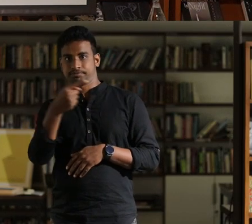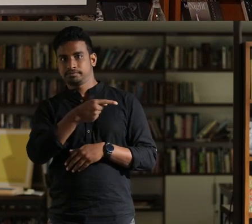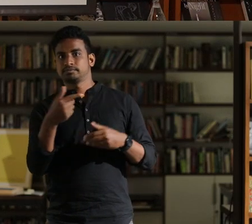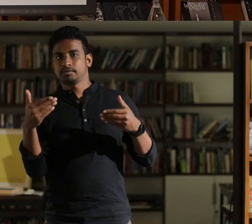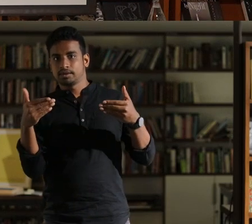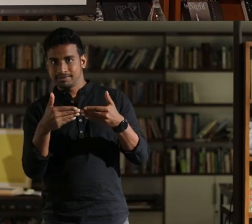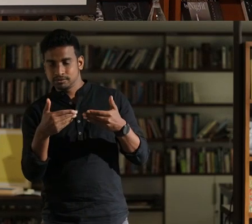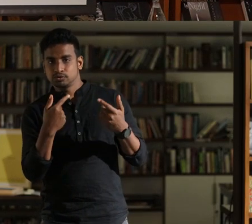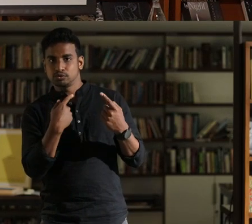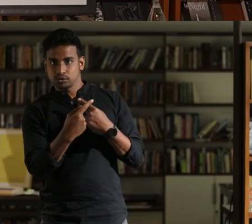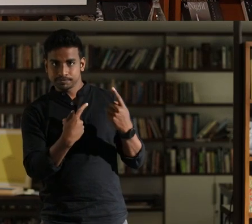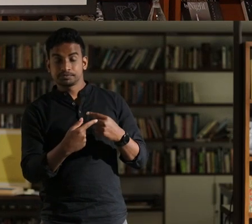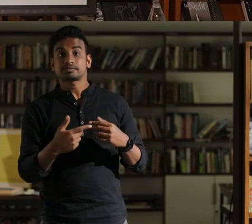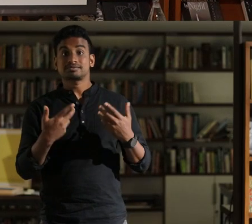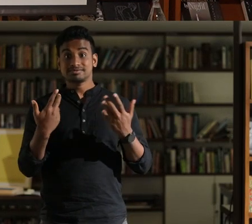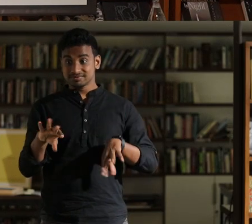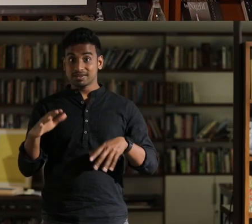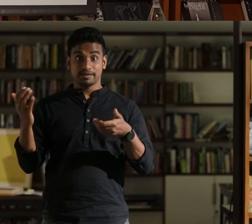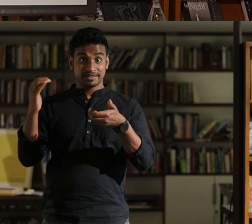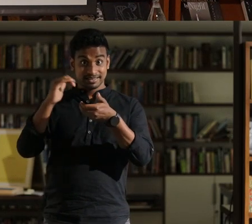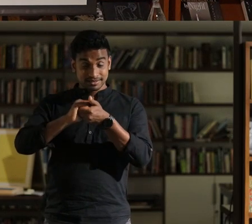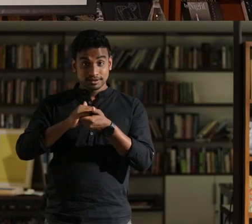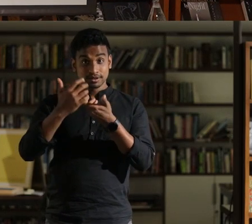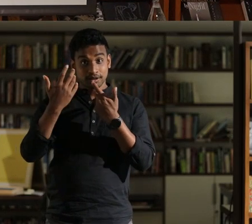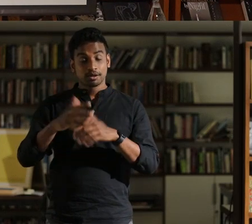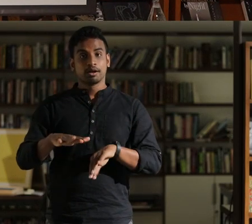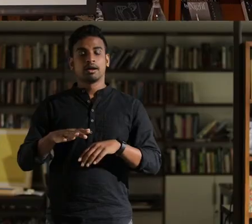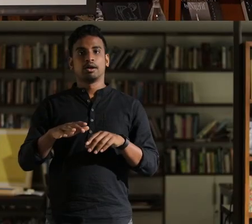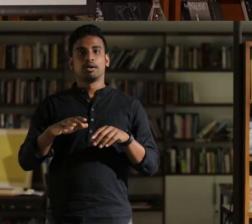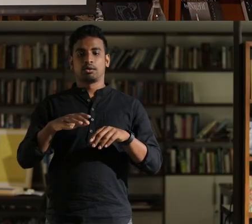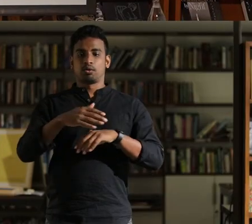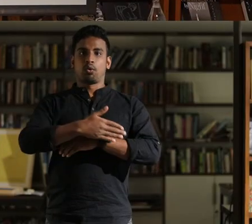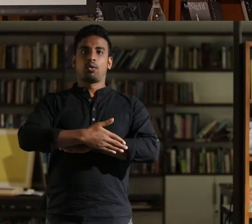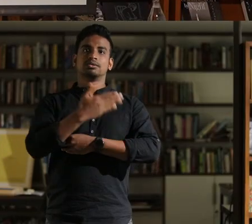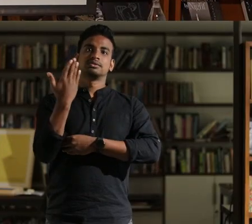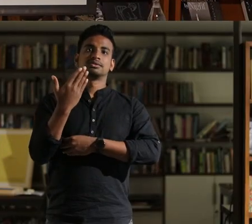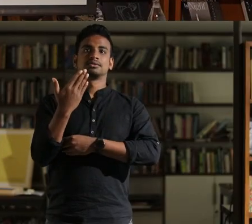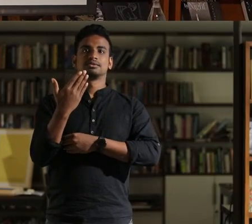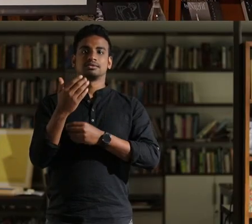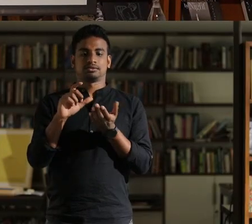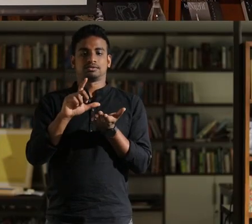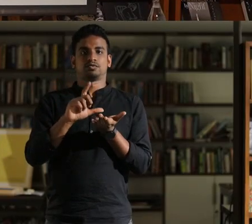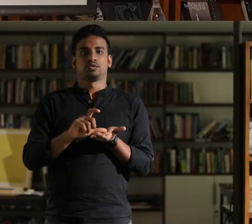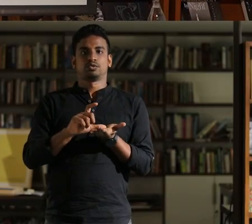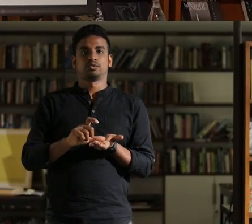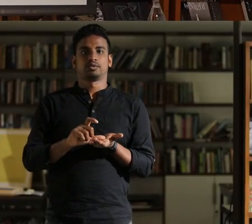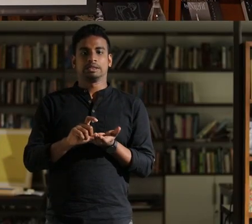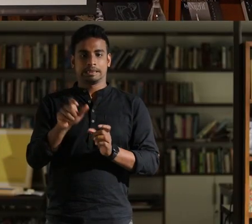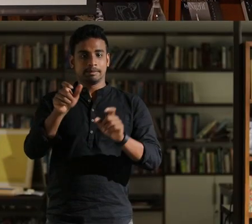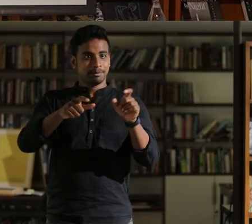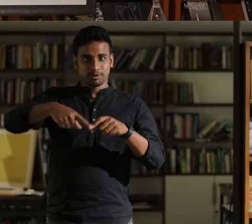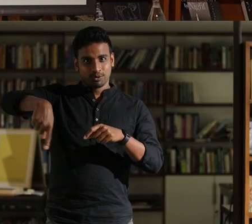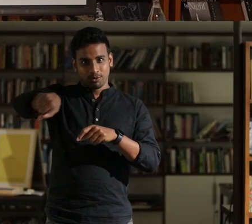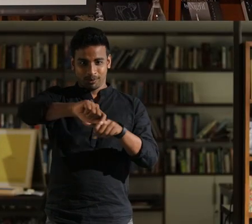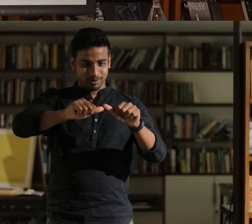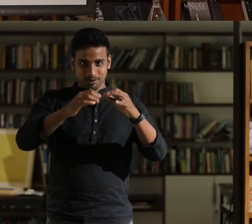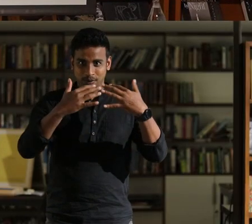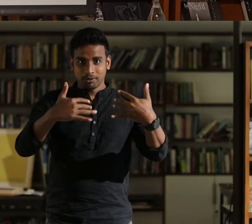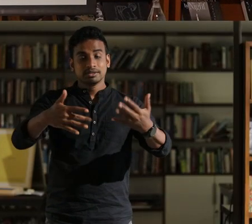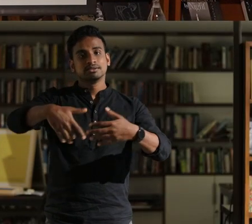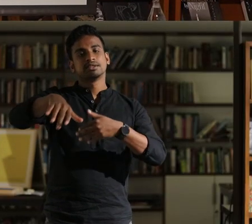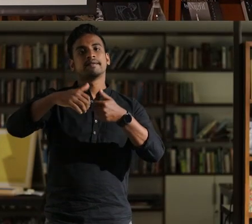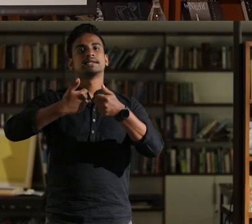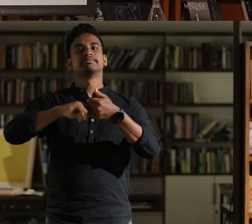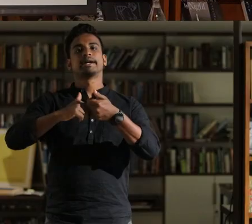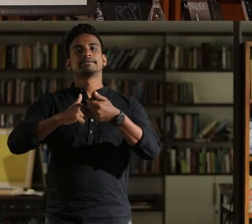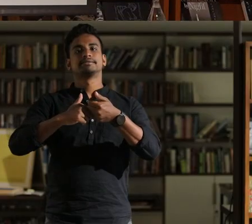then they got the Zoo Inverse platform to actually host the photograph part of this archive, which anybody can comment on, and